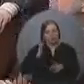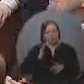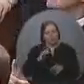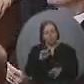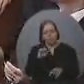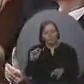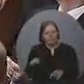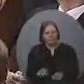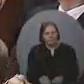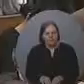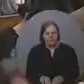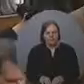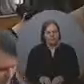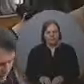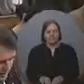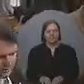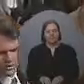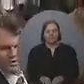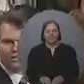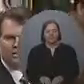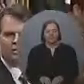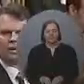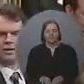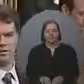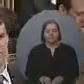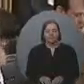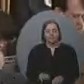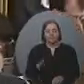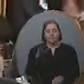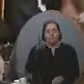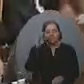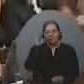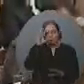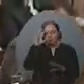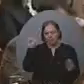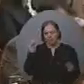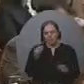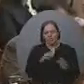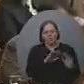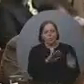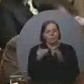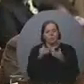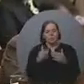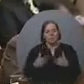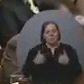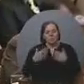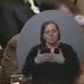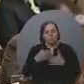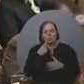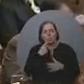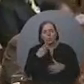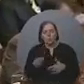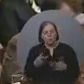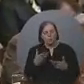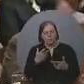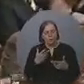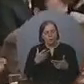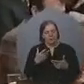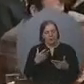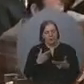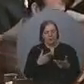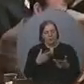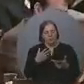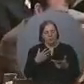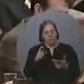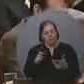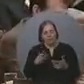honourable member for New Westminster, Coquitlam. Mr. Speaker, Canada's coastal communities deserve better than that out-of-touch response. The